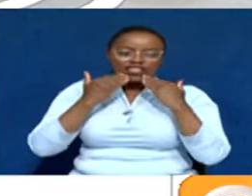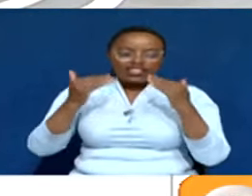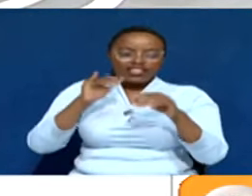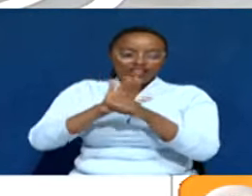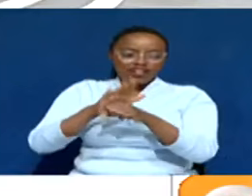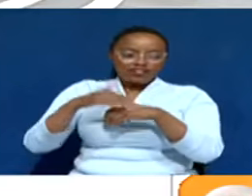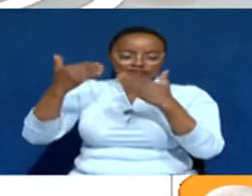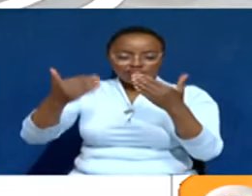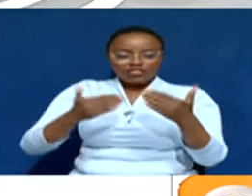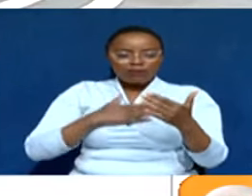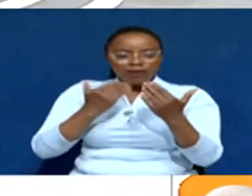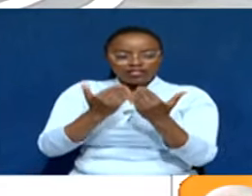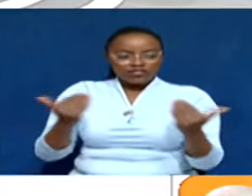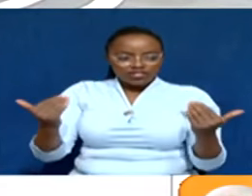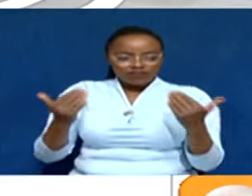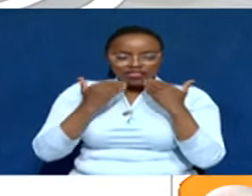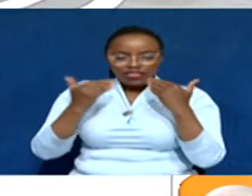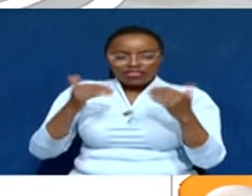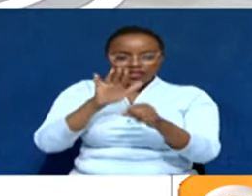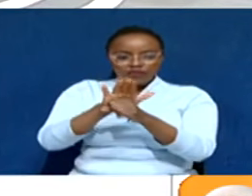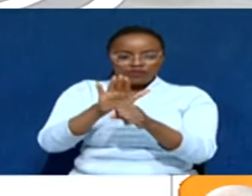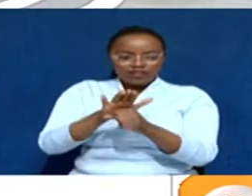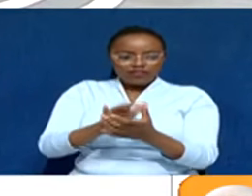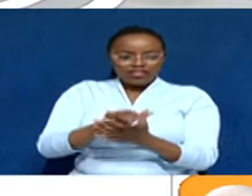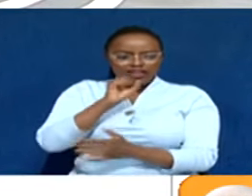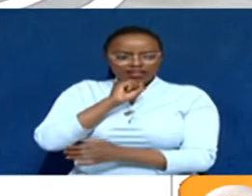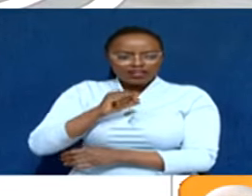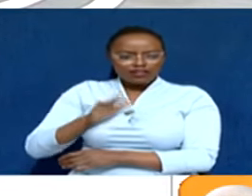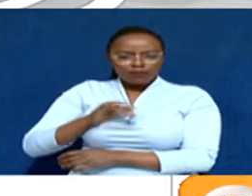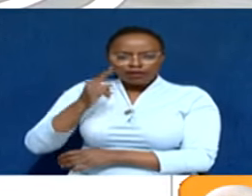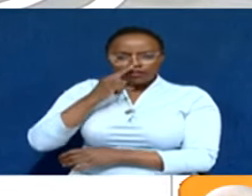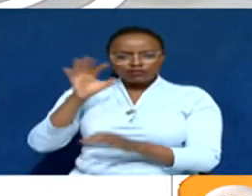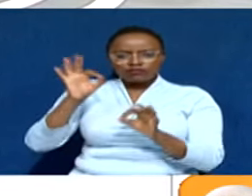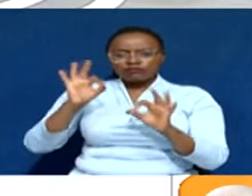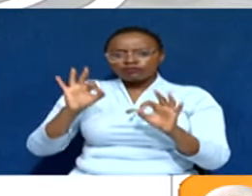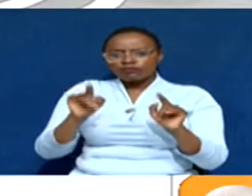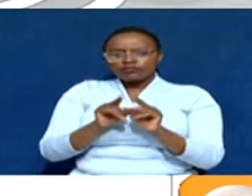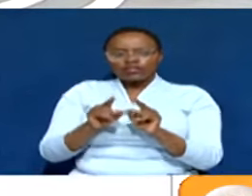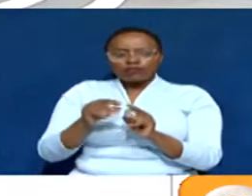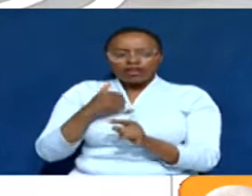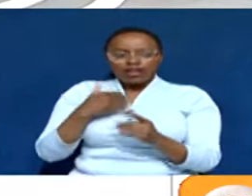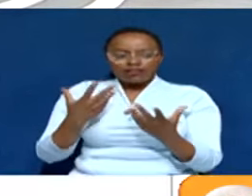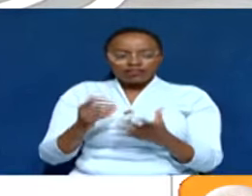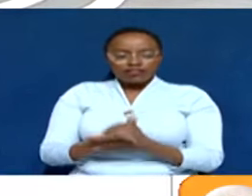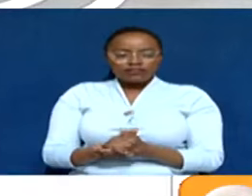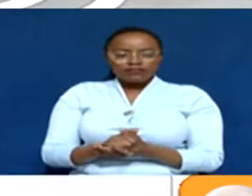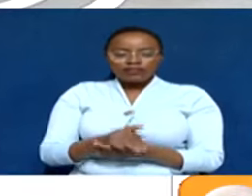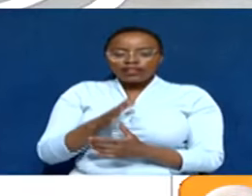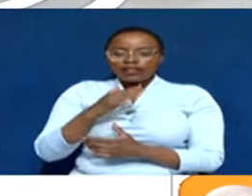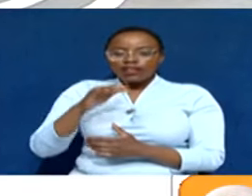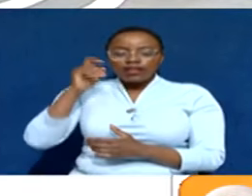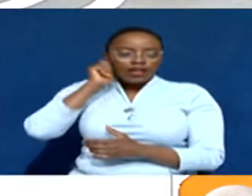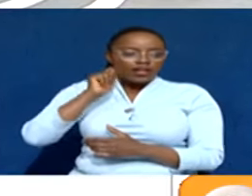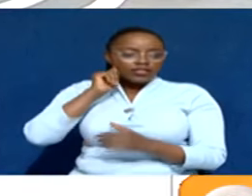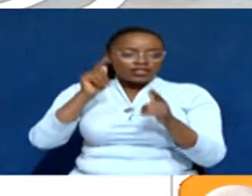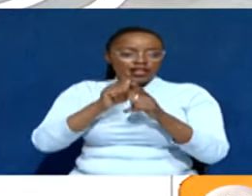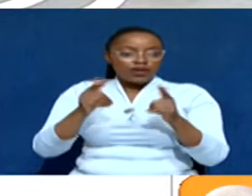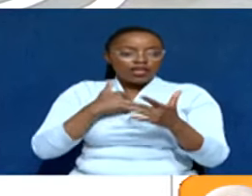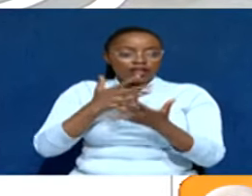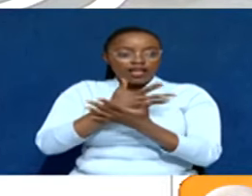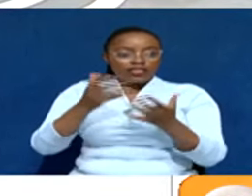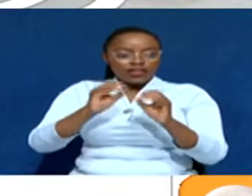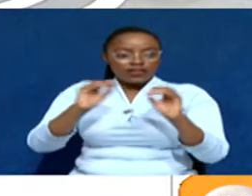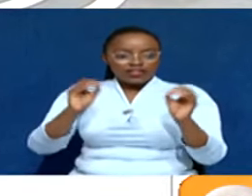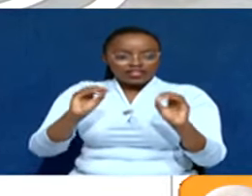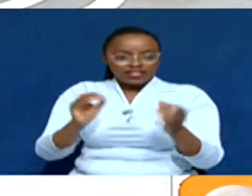for welcoming my kids. Thank you very much. My grandma back at home, gogo ya mune. Karam sana gogo nyo. Anything else?